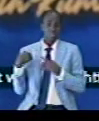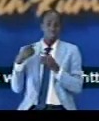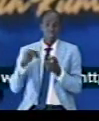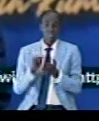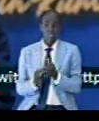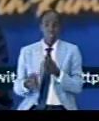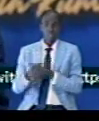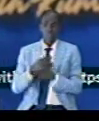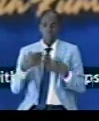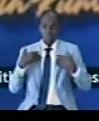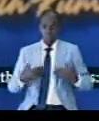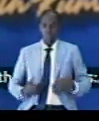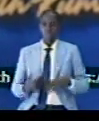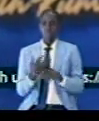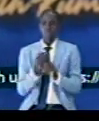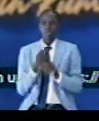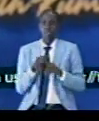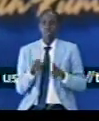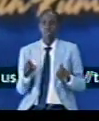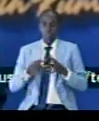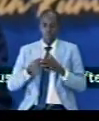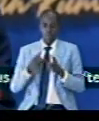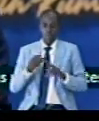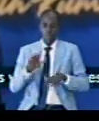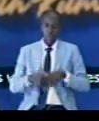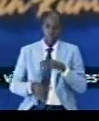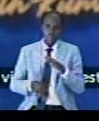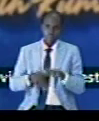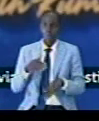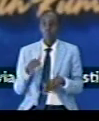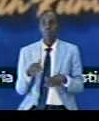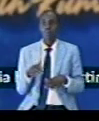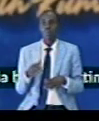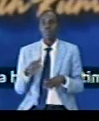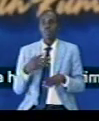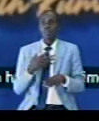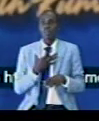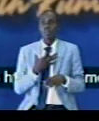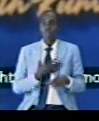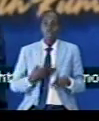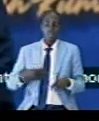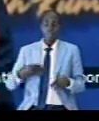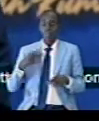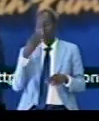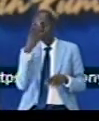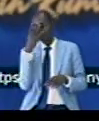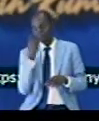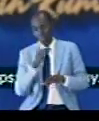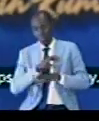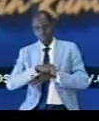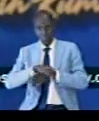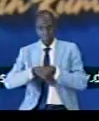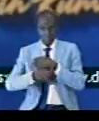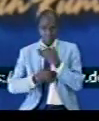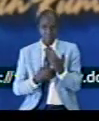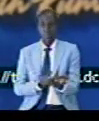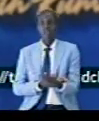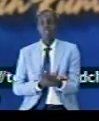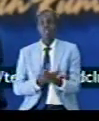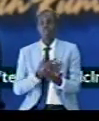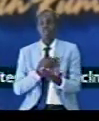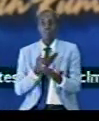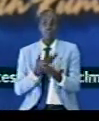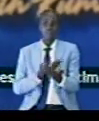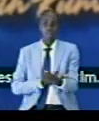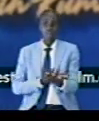get different. I start to walk out. I go lie down fast until daybreak. I get up for morning time. I